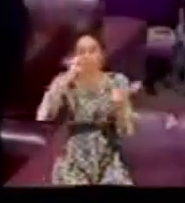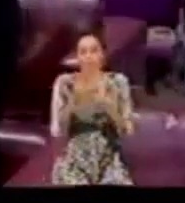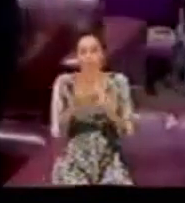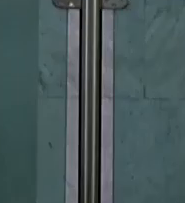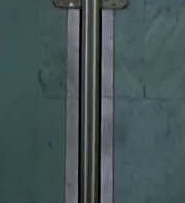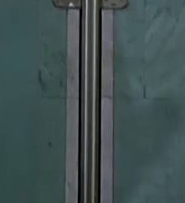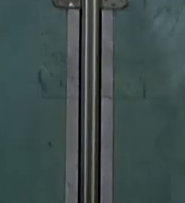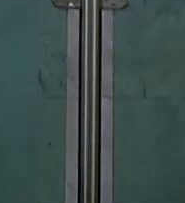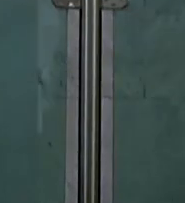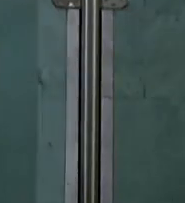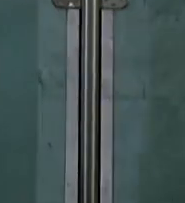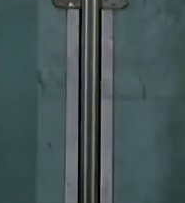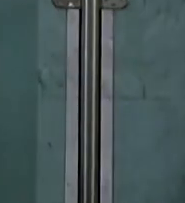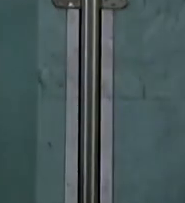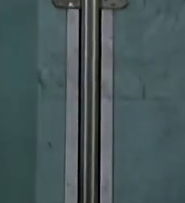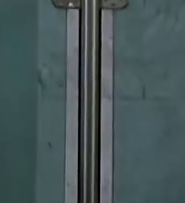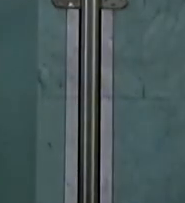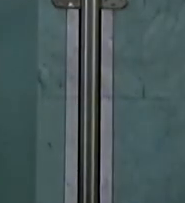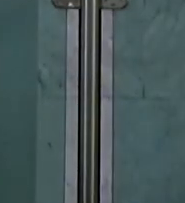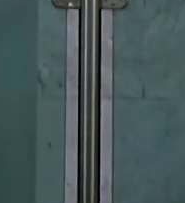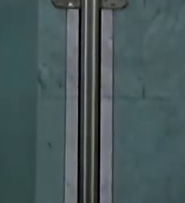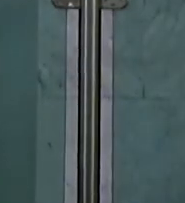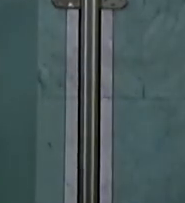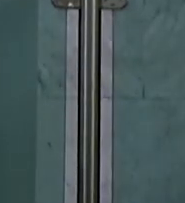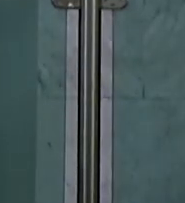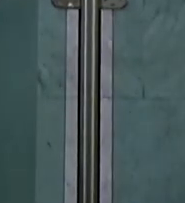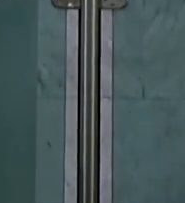righteousness. Praise the Lord.